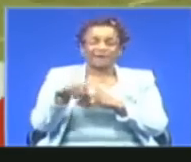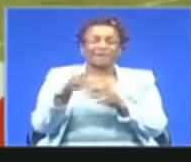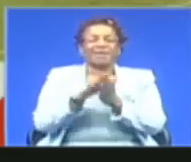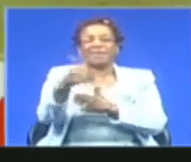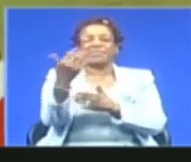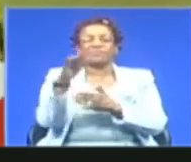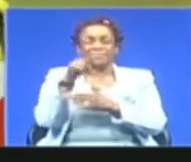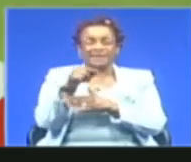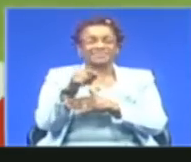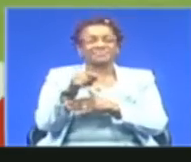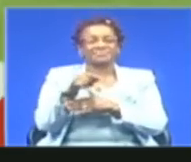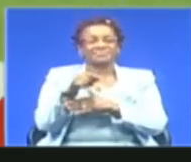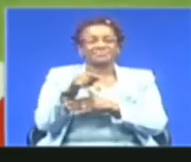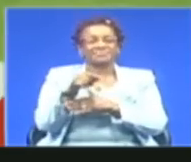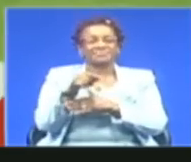spot.